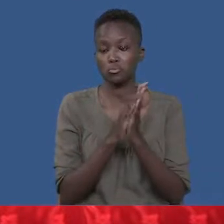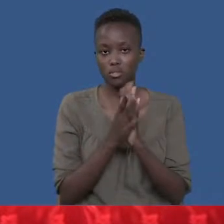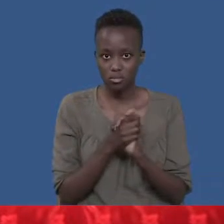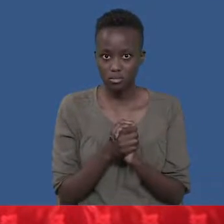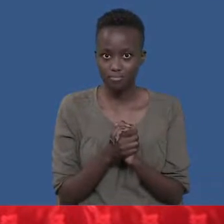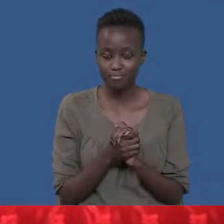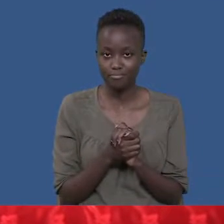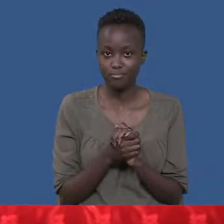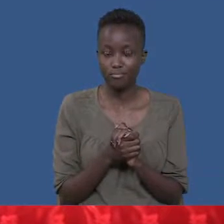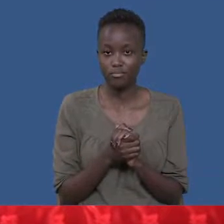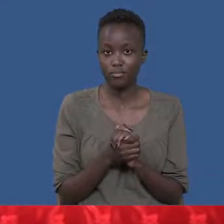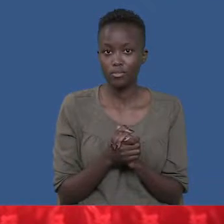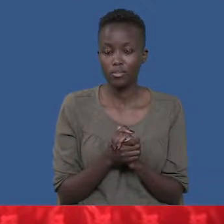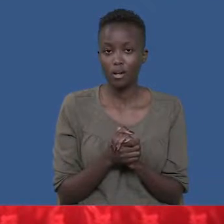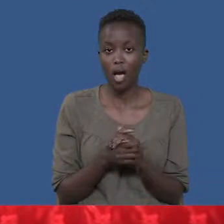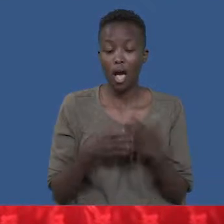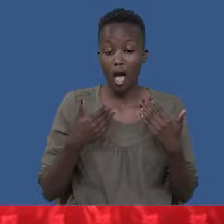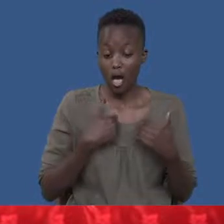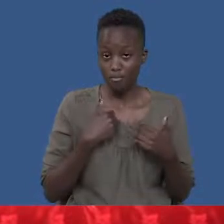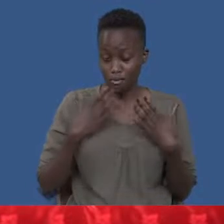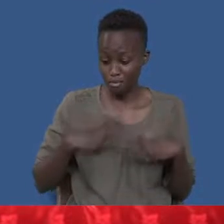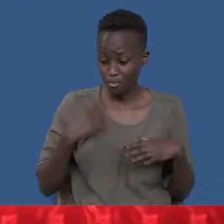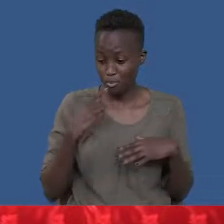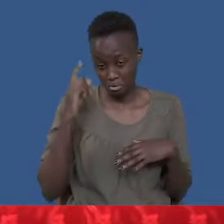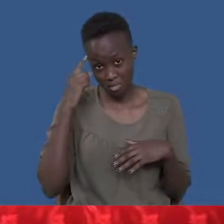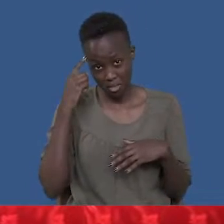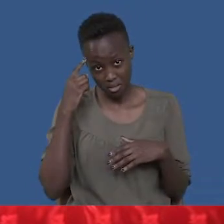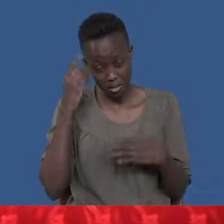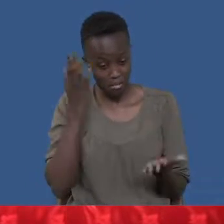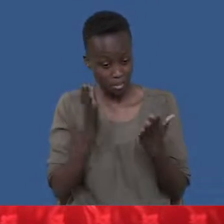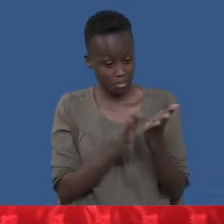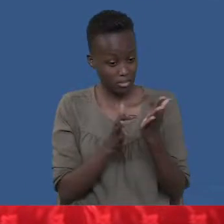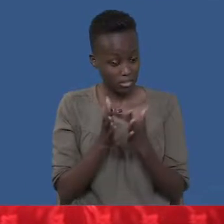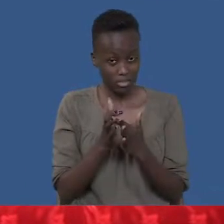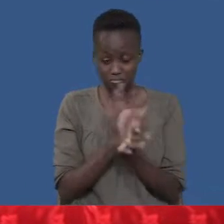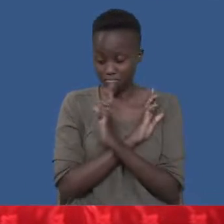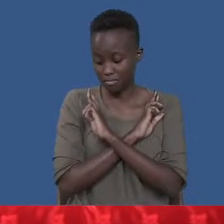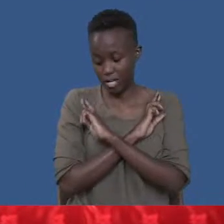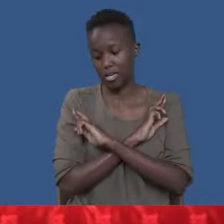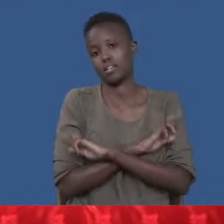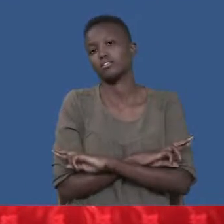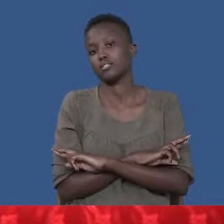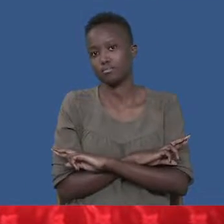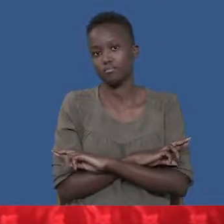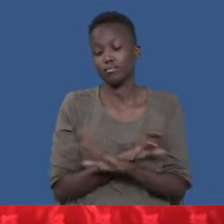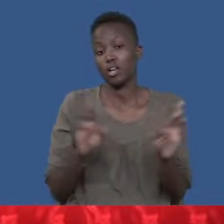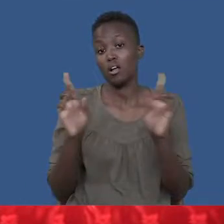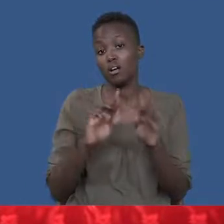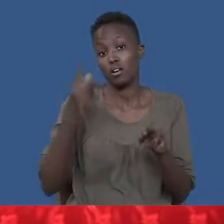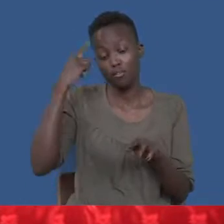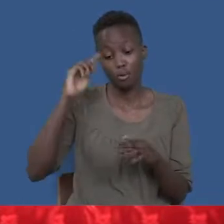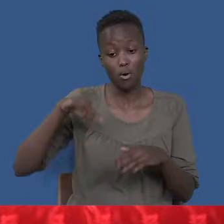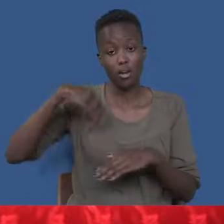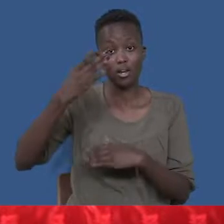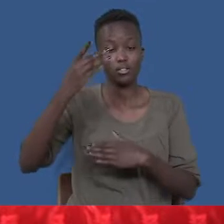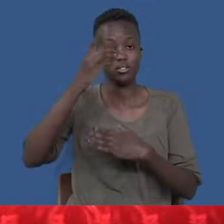I'm saying that there are interpreters who also think that Jesus took time off to rest and to prepare for the following